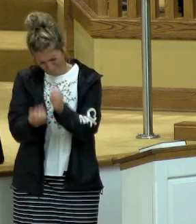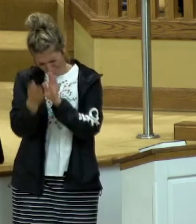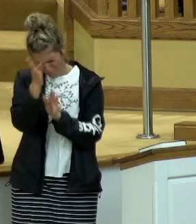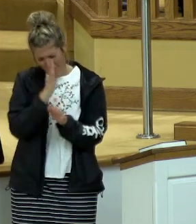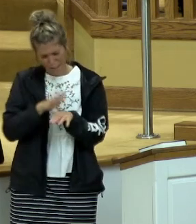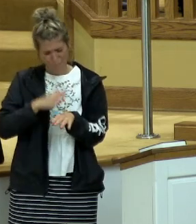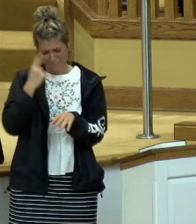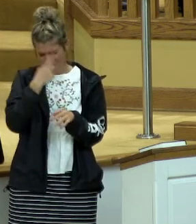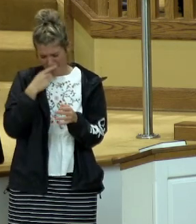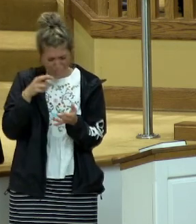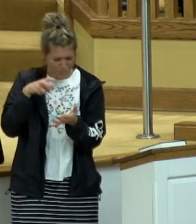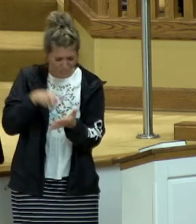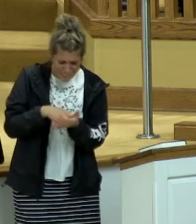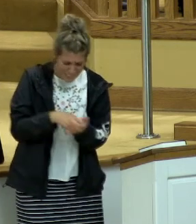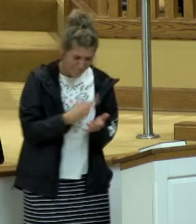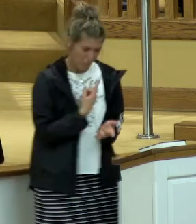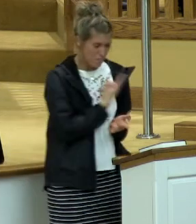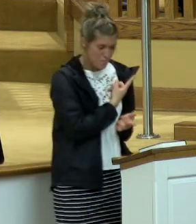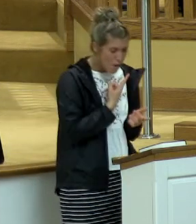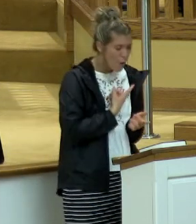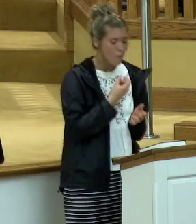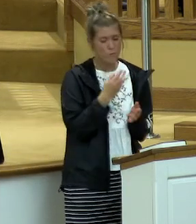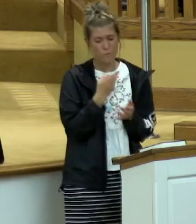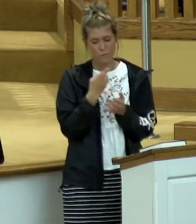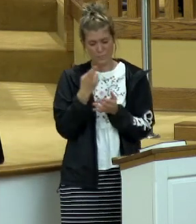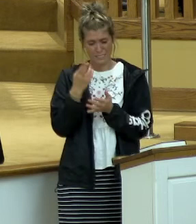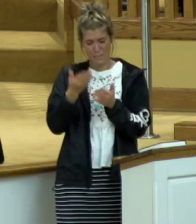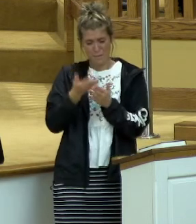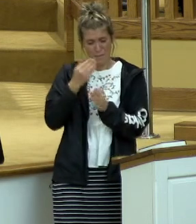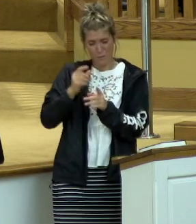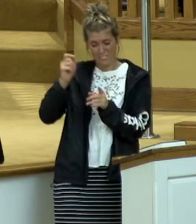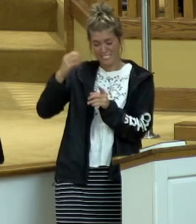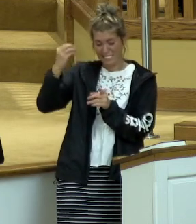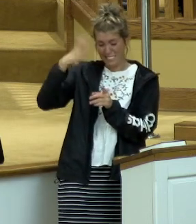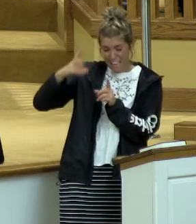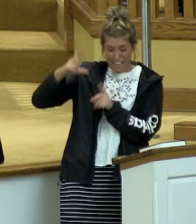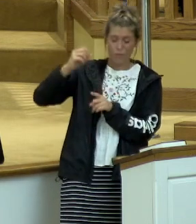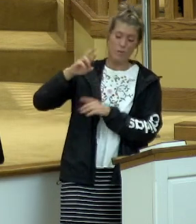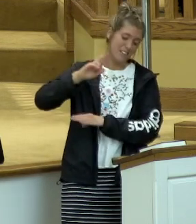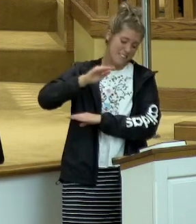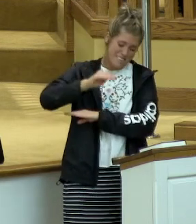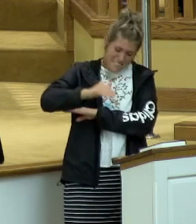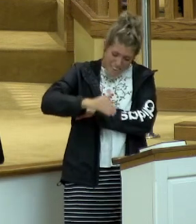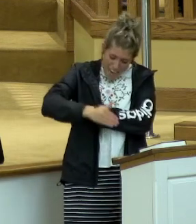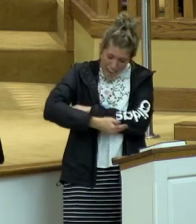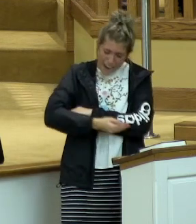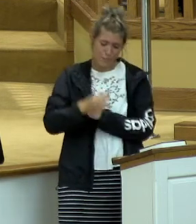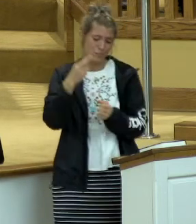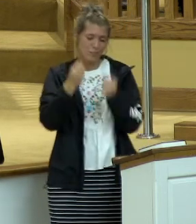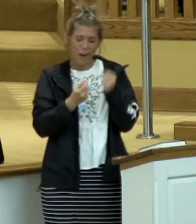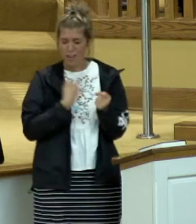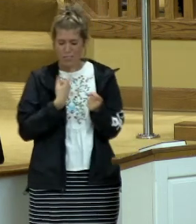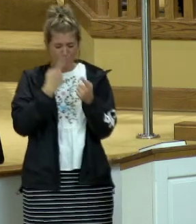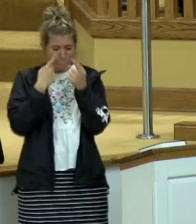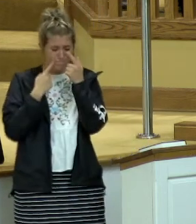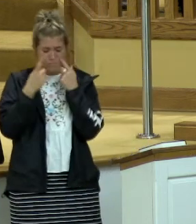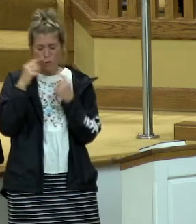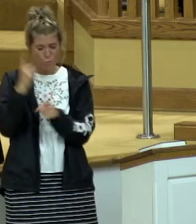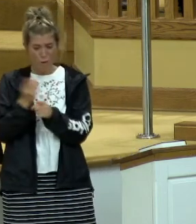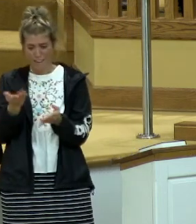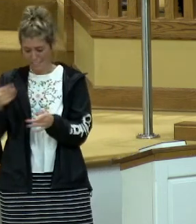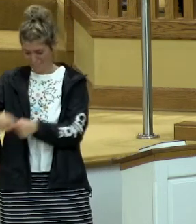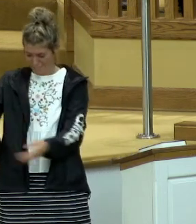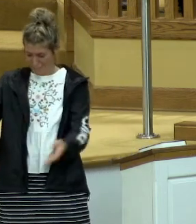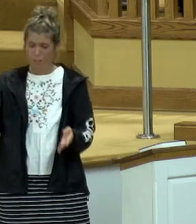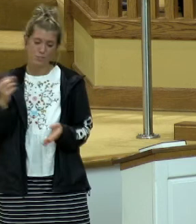my face and my knees, whether it's in my quiet time alone and before the sun even comes up, or it's late at night, or if it's in my car and alone with tears streaming on my face, or if it's right here at a